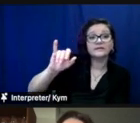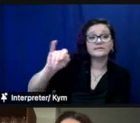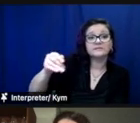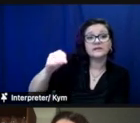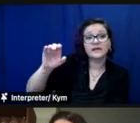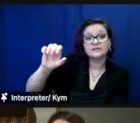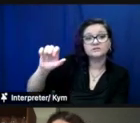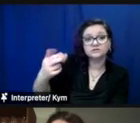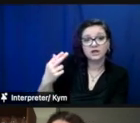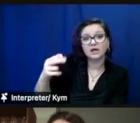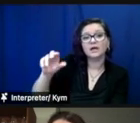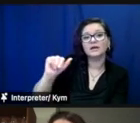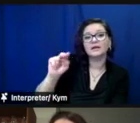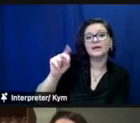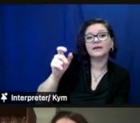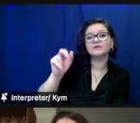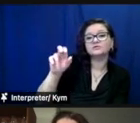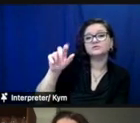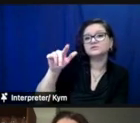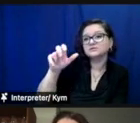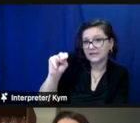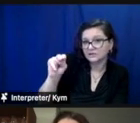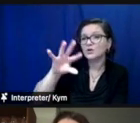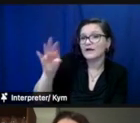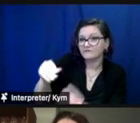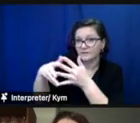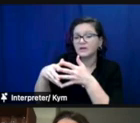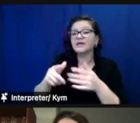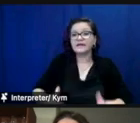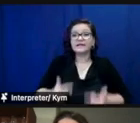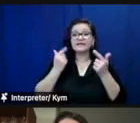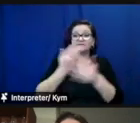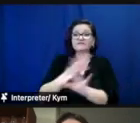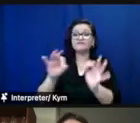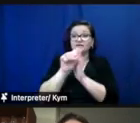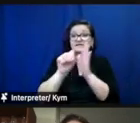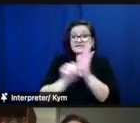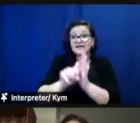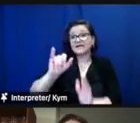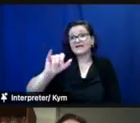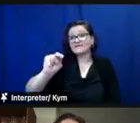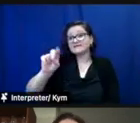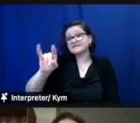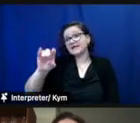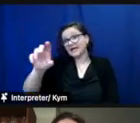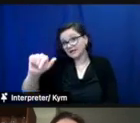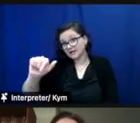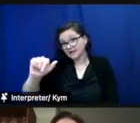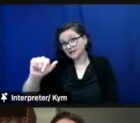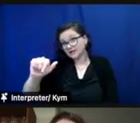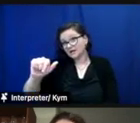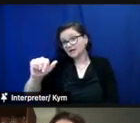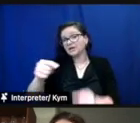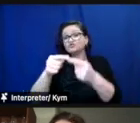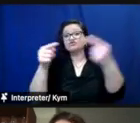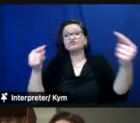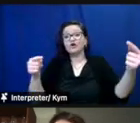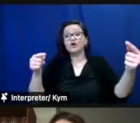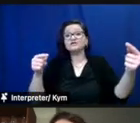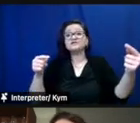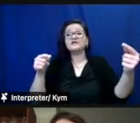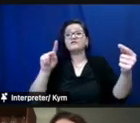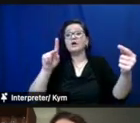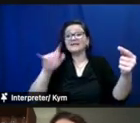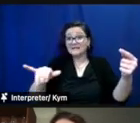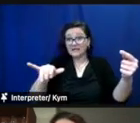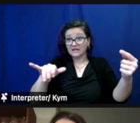So we have another African-American. So he lived in the free state of Indiana, and he was across the Ohio River from Kentucky, which was a slave state.